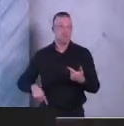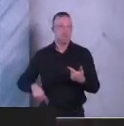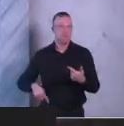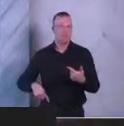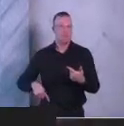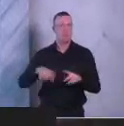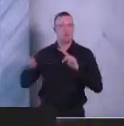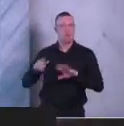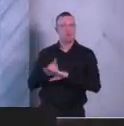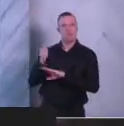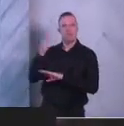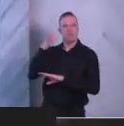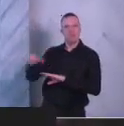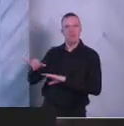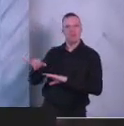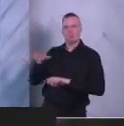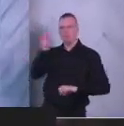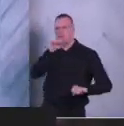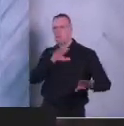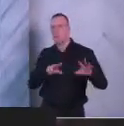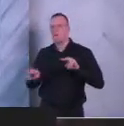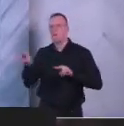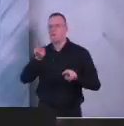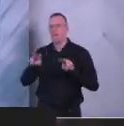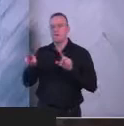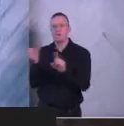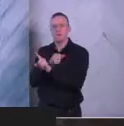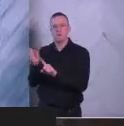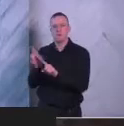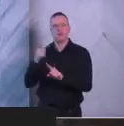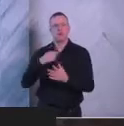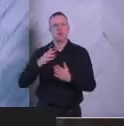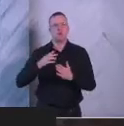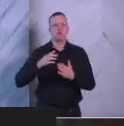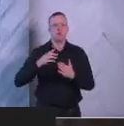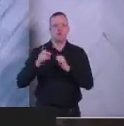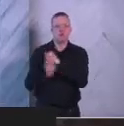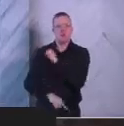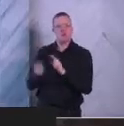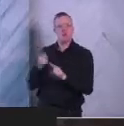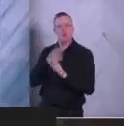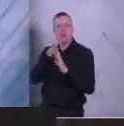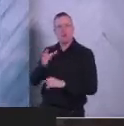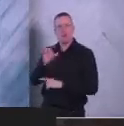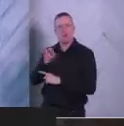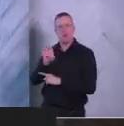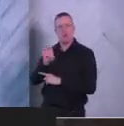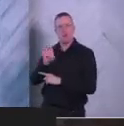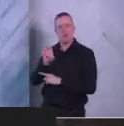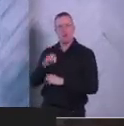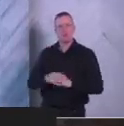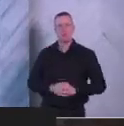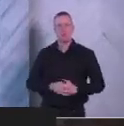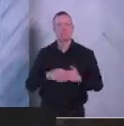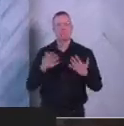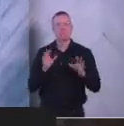blamed for that. And guess what? They faced the consequences of hate crimes. So we